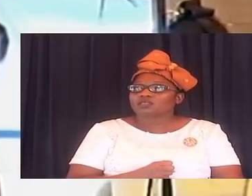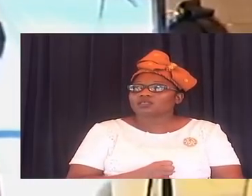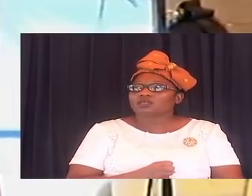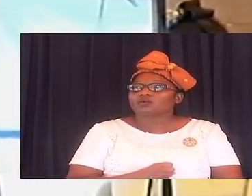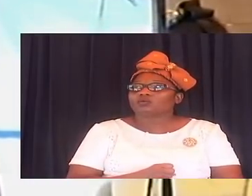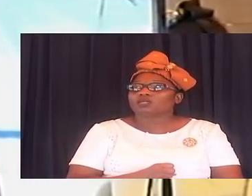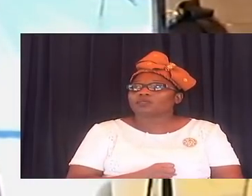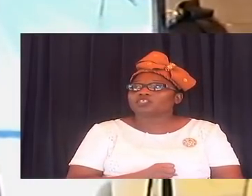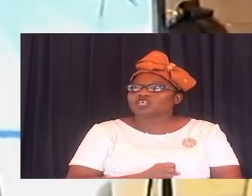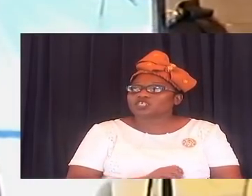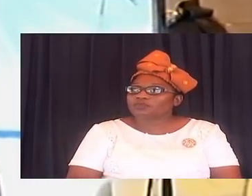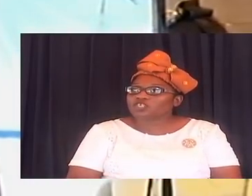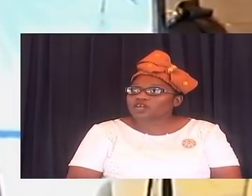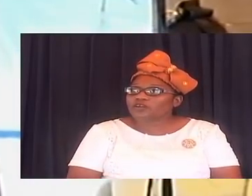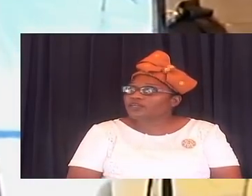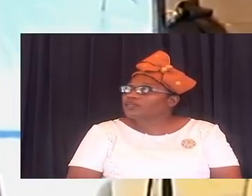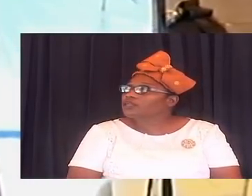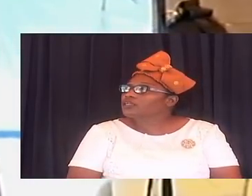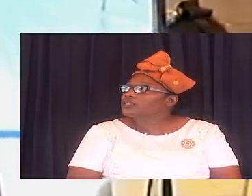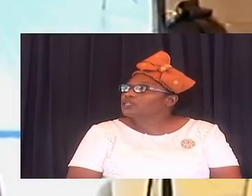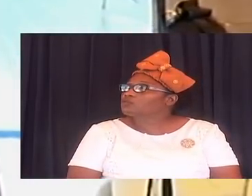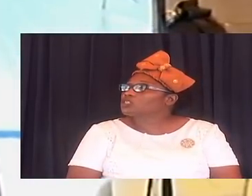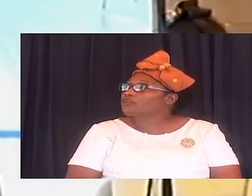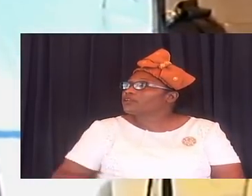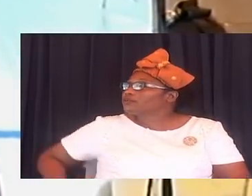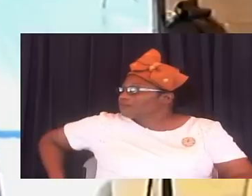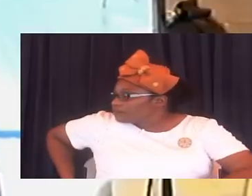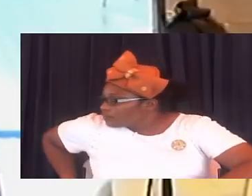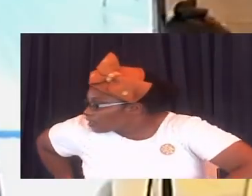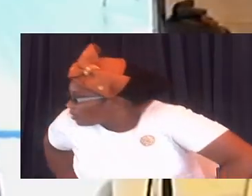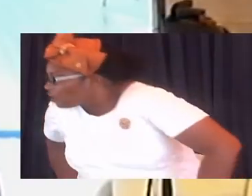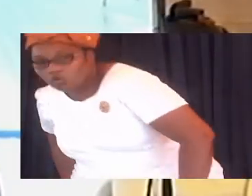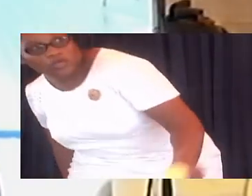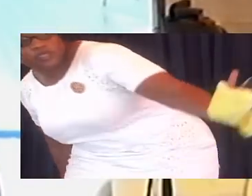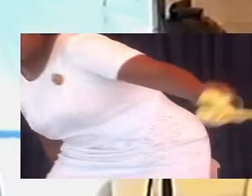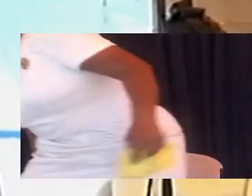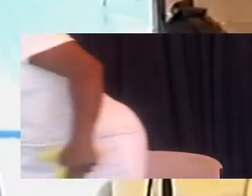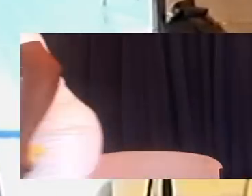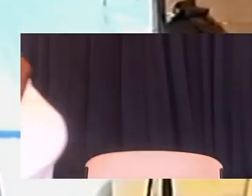Listen to me now, she's in a better place. What's that?